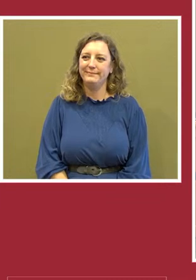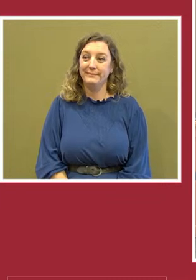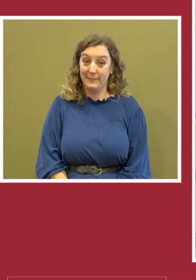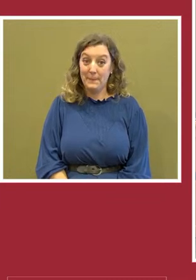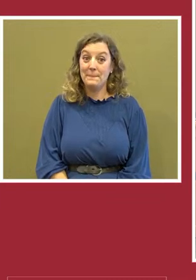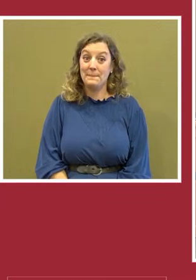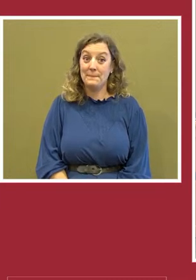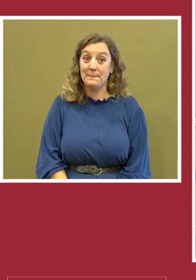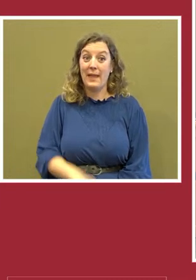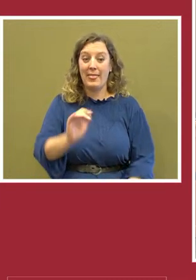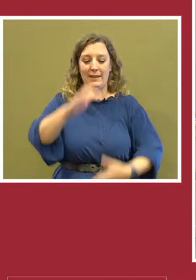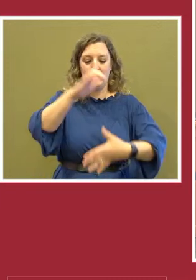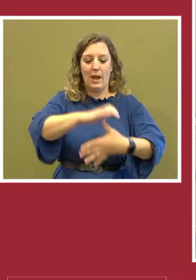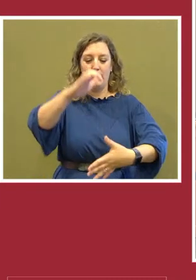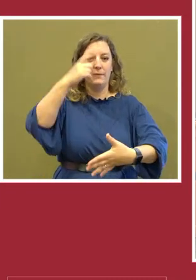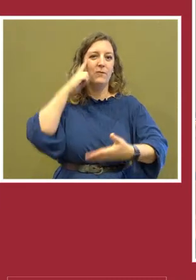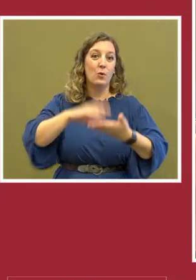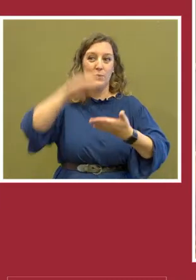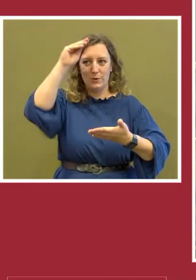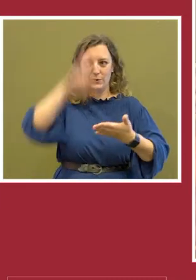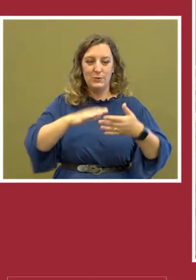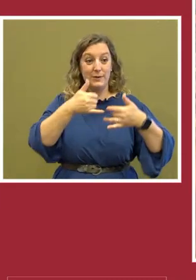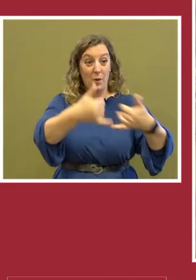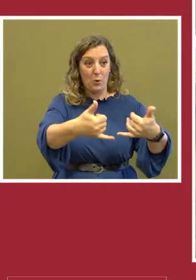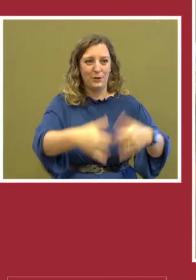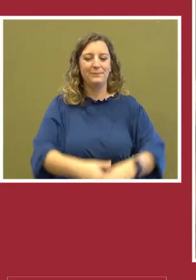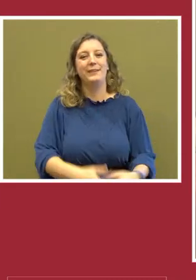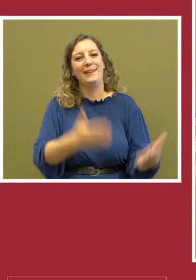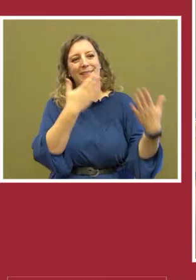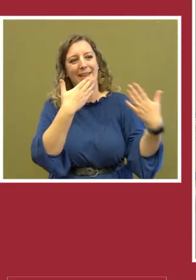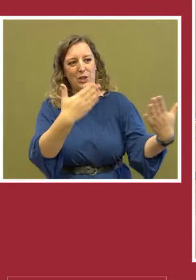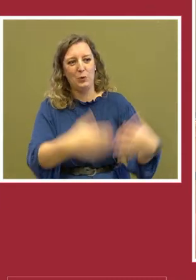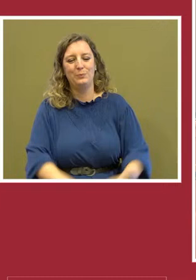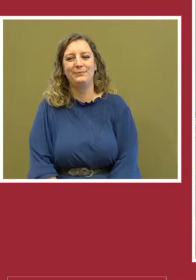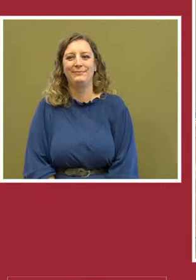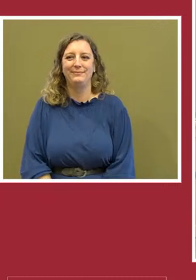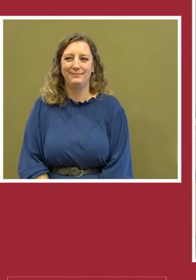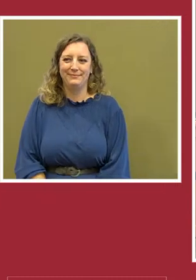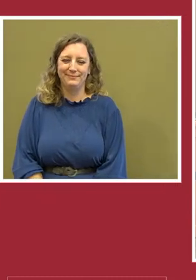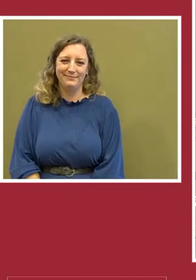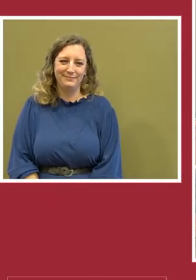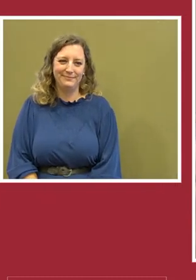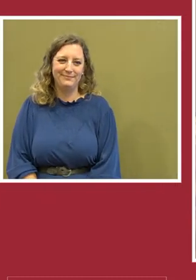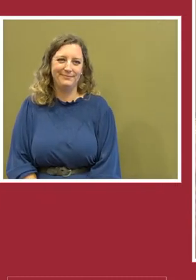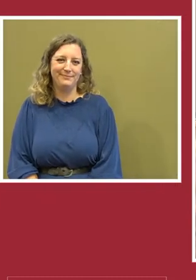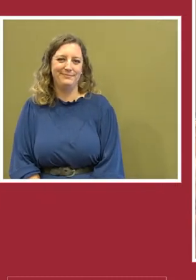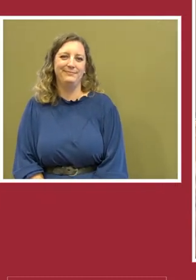All right, that's our Champion for Students Award for tonight. Thank you.